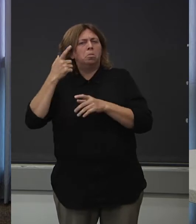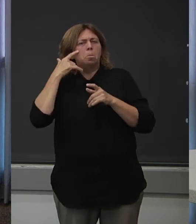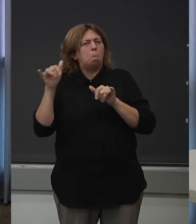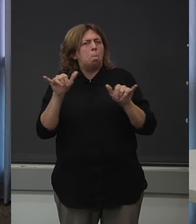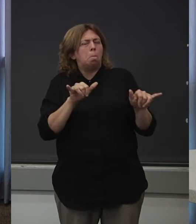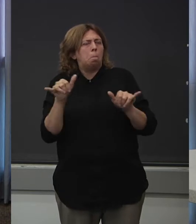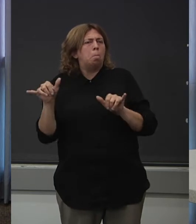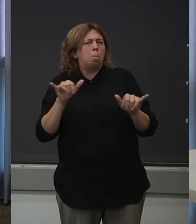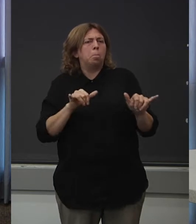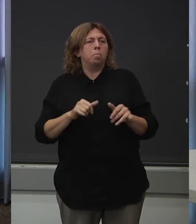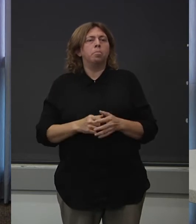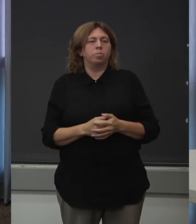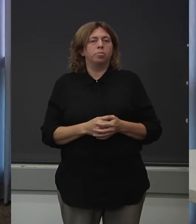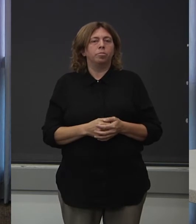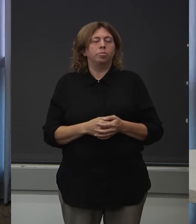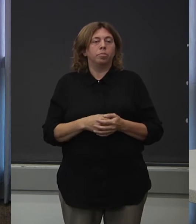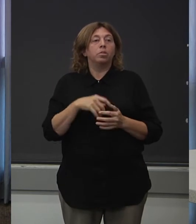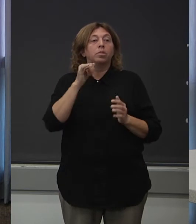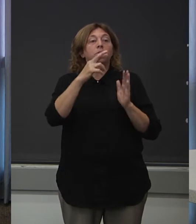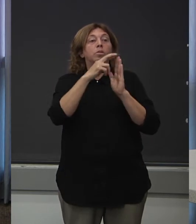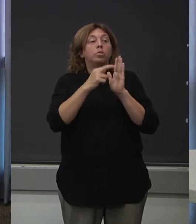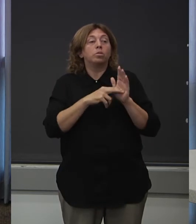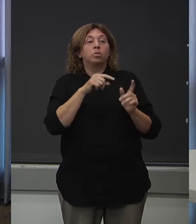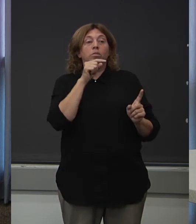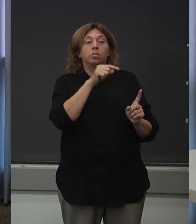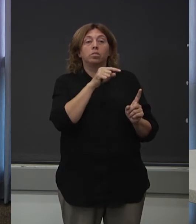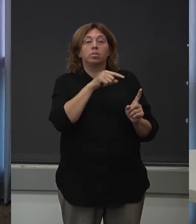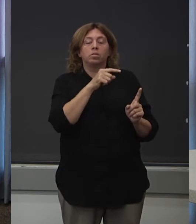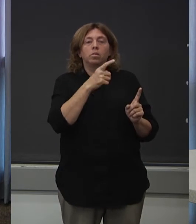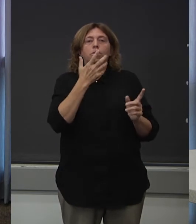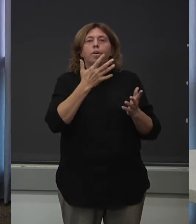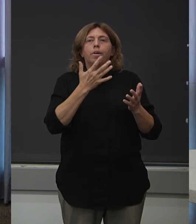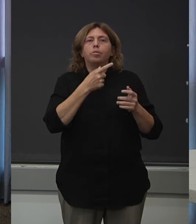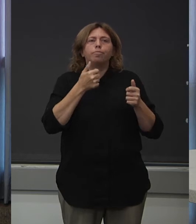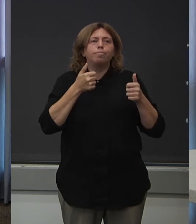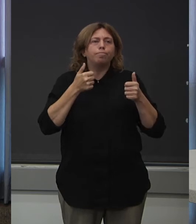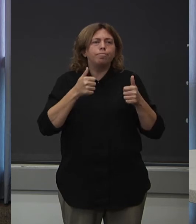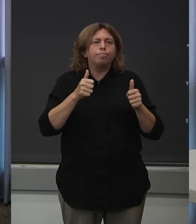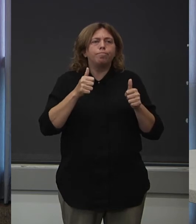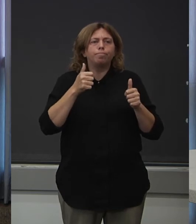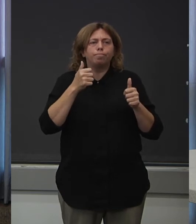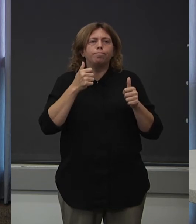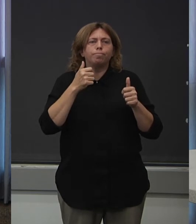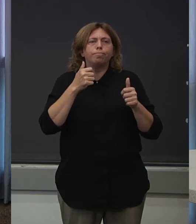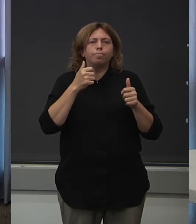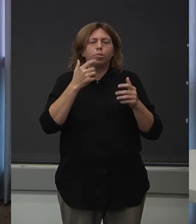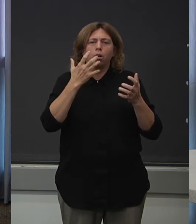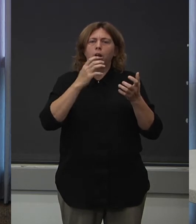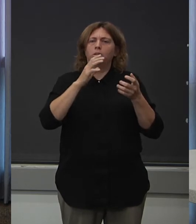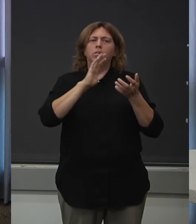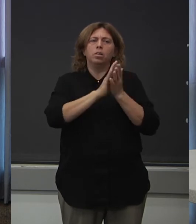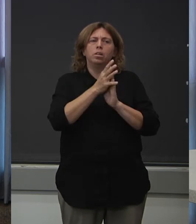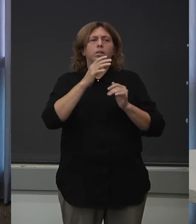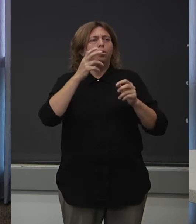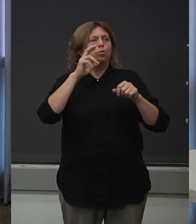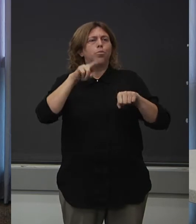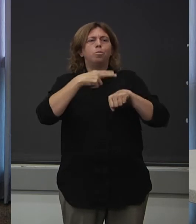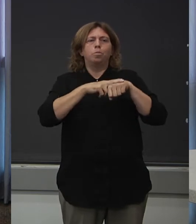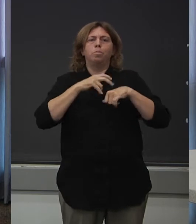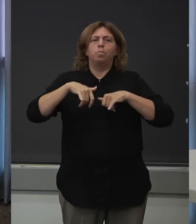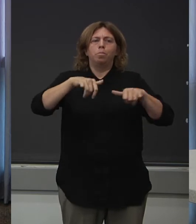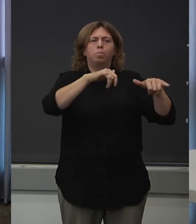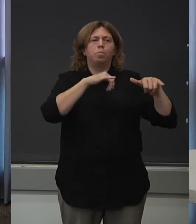attempt to do is move us a little bit in the direction of normal business so that employers are enforcing workplace safety and health